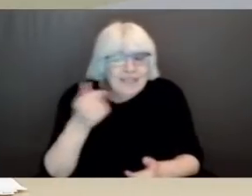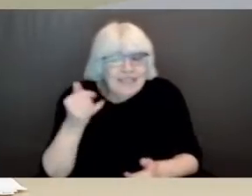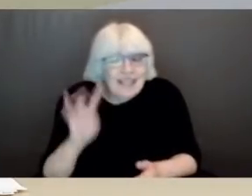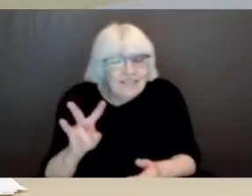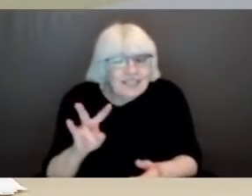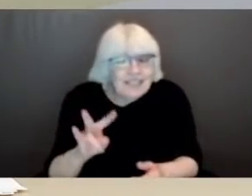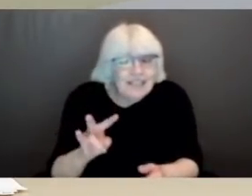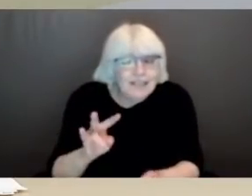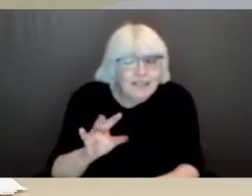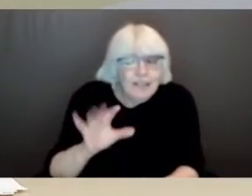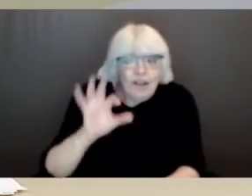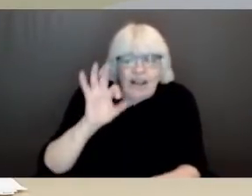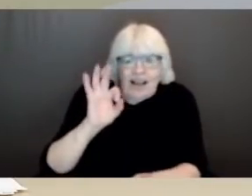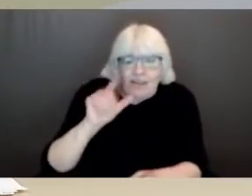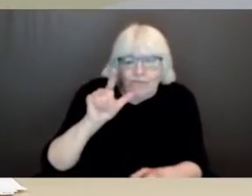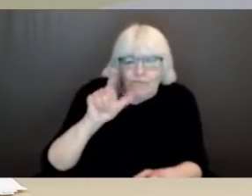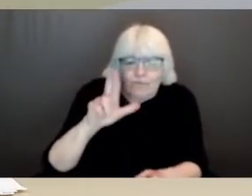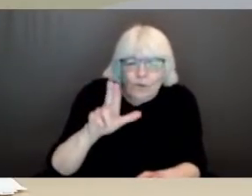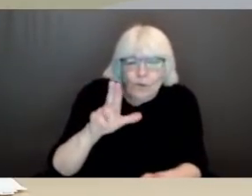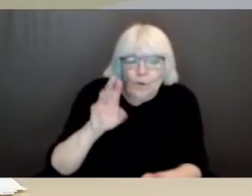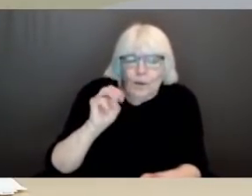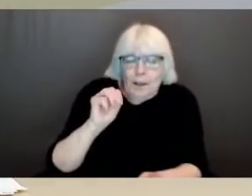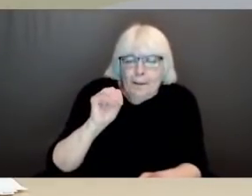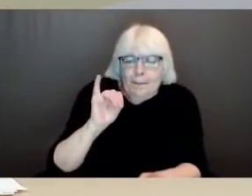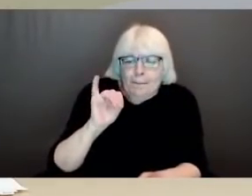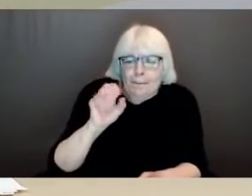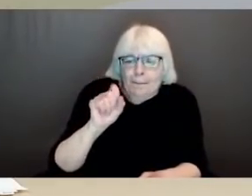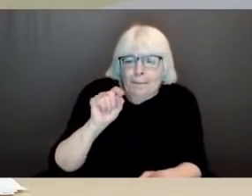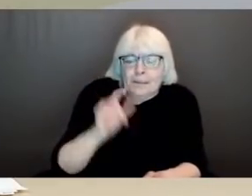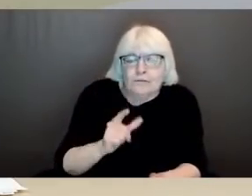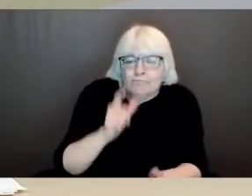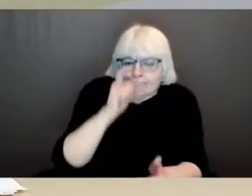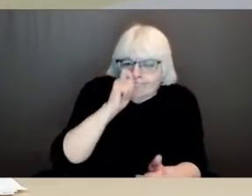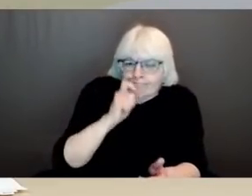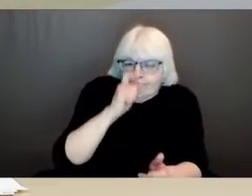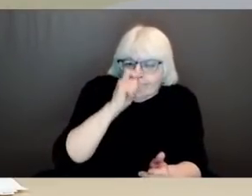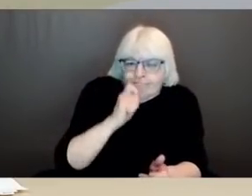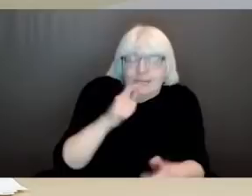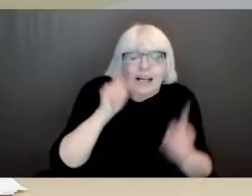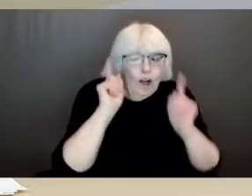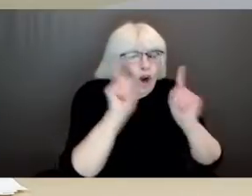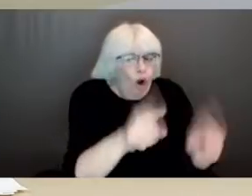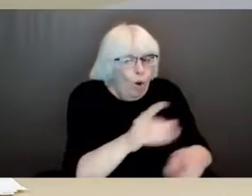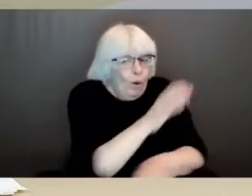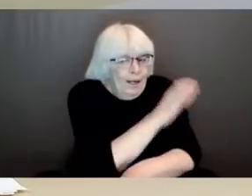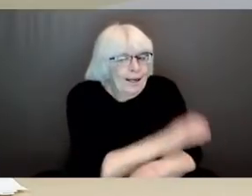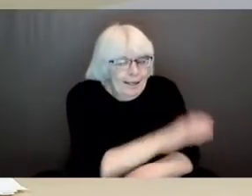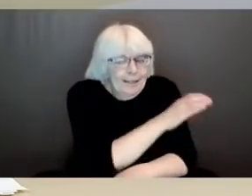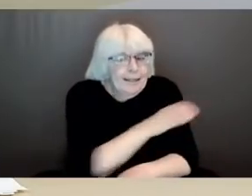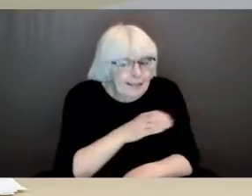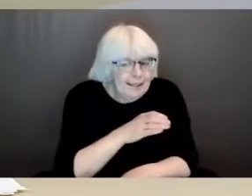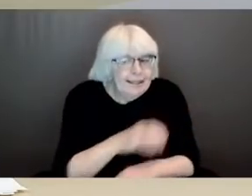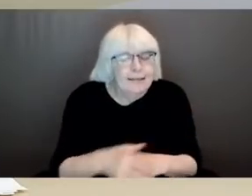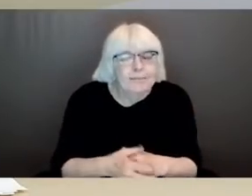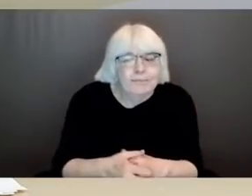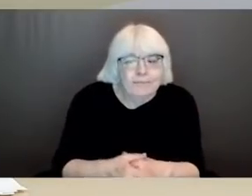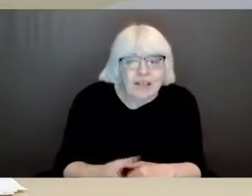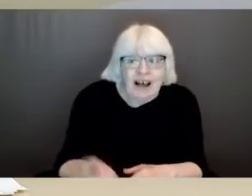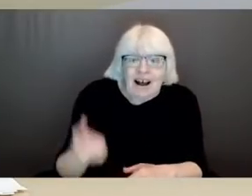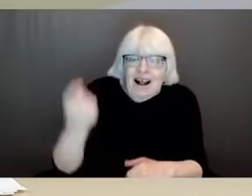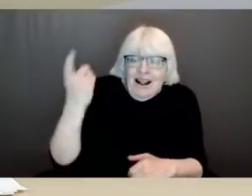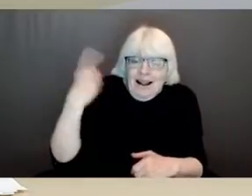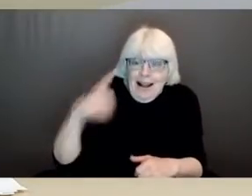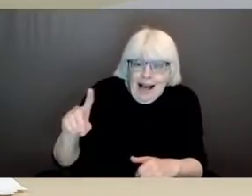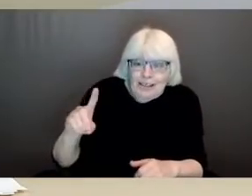and this is only available at public health clinics. Similar to last year, we have received questions about how influenza